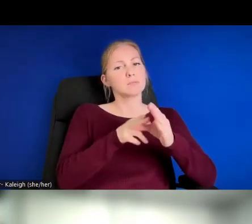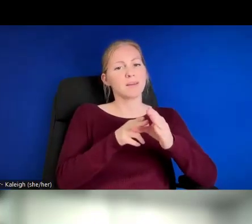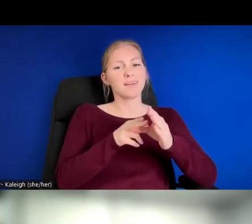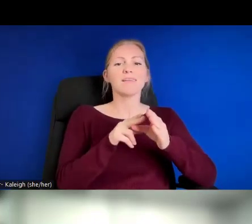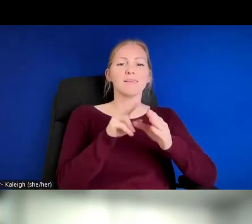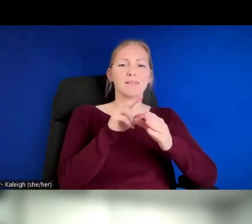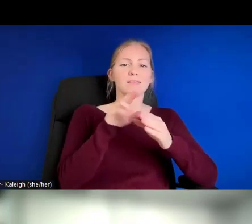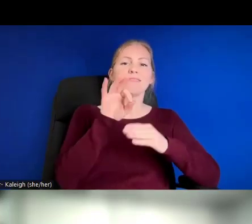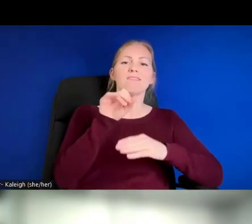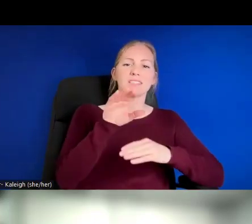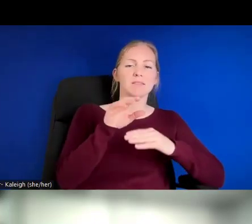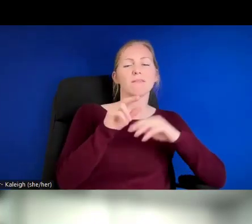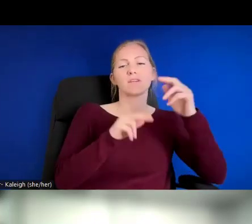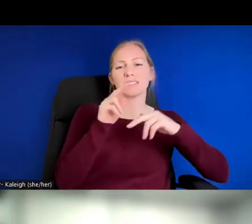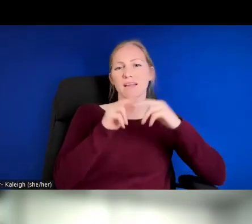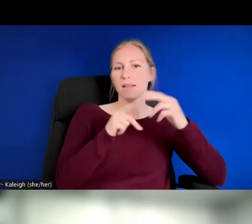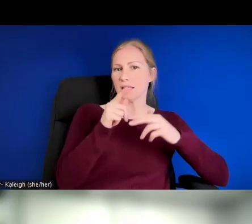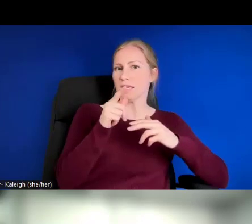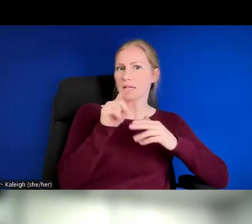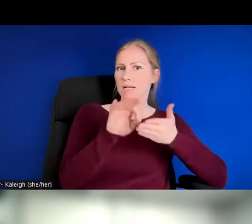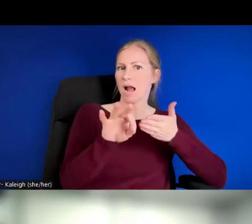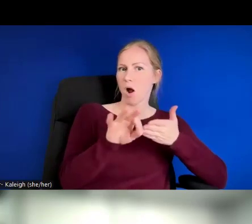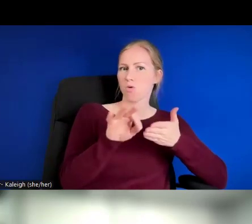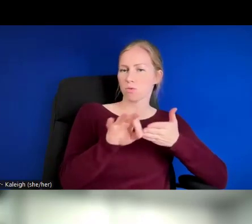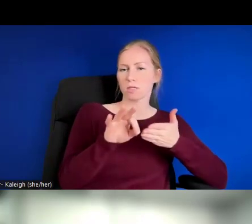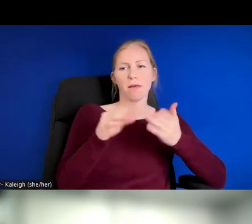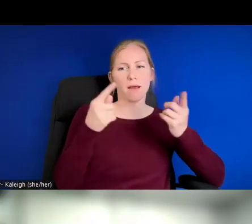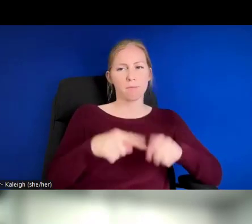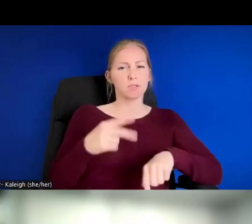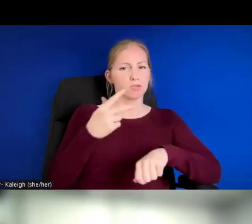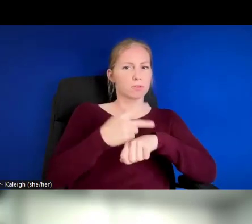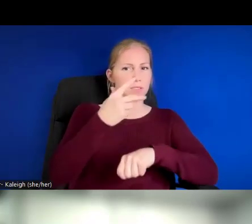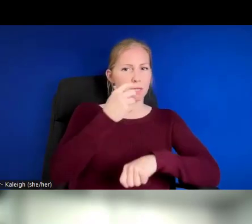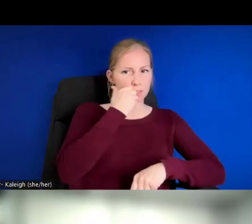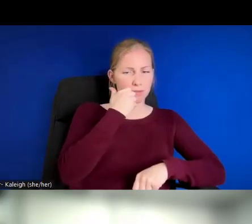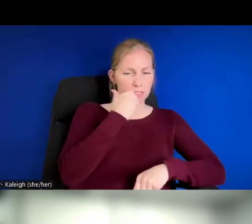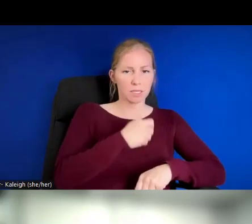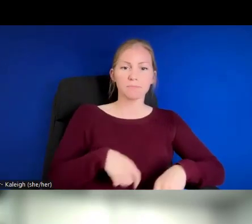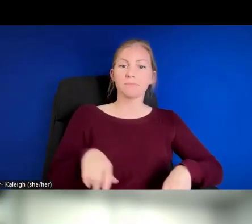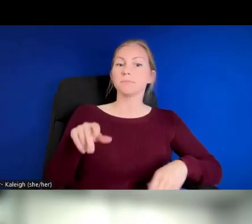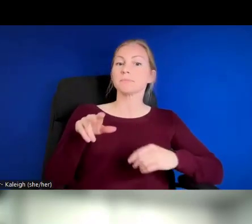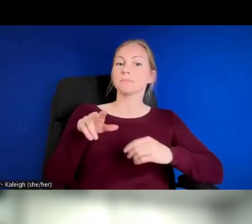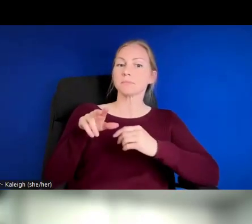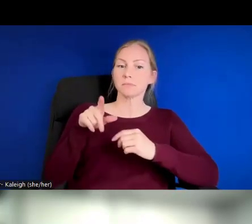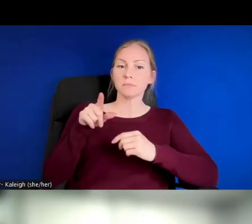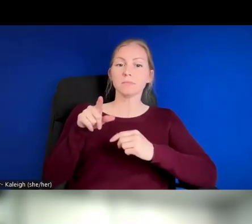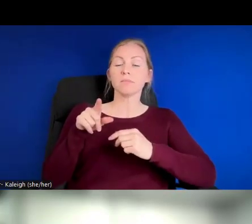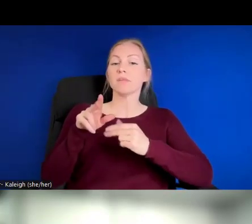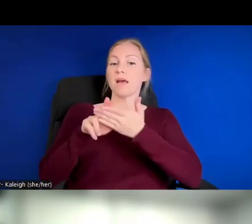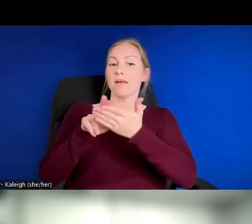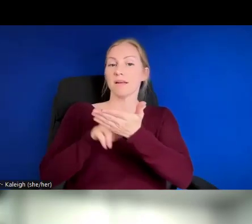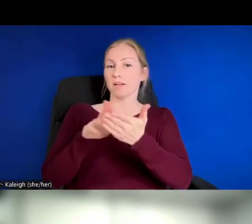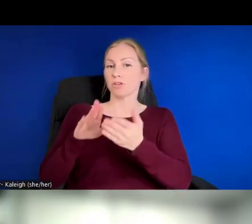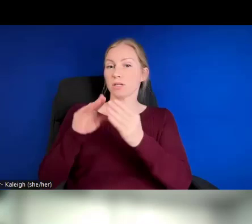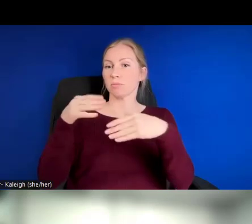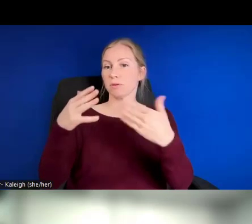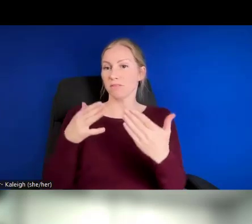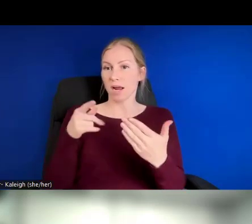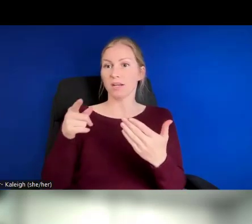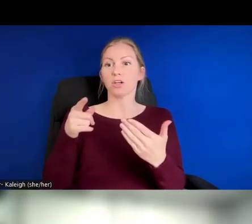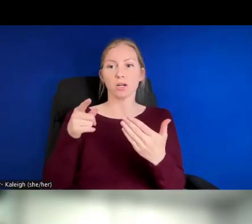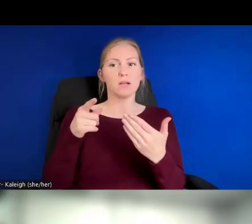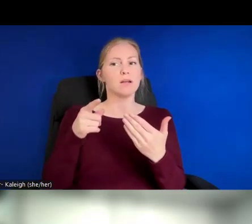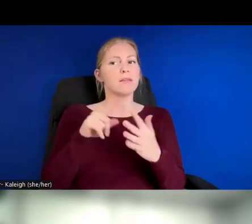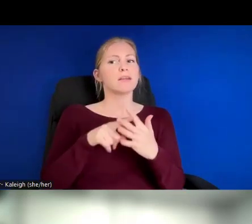times every day. During the recent reporting period, the contracted provider began offering the option for patients to stay